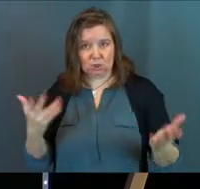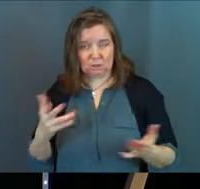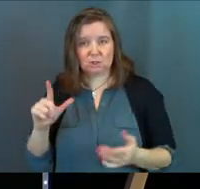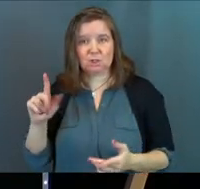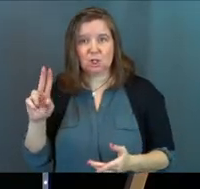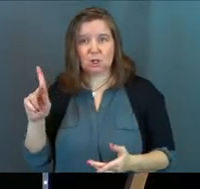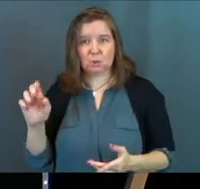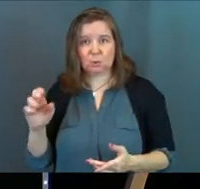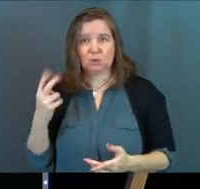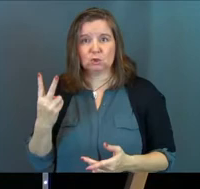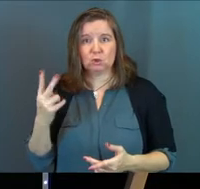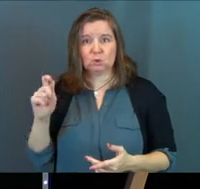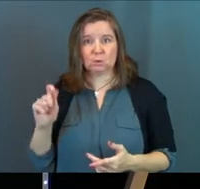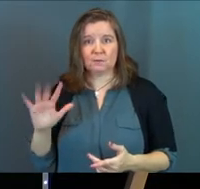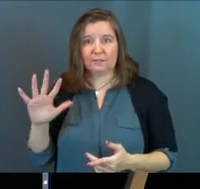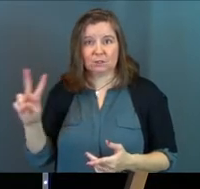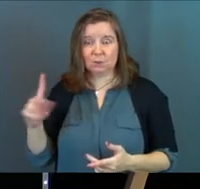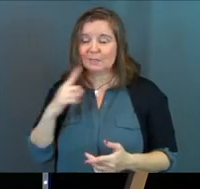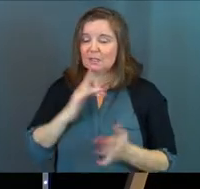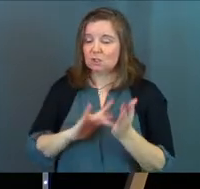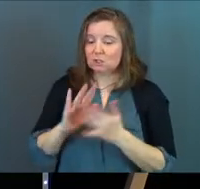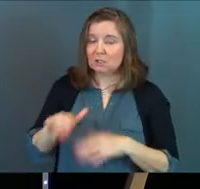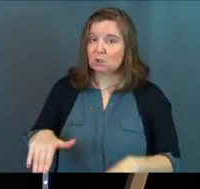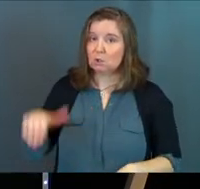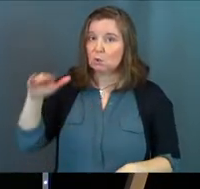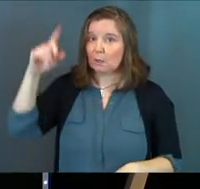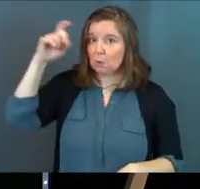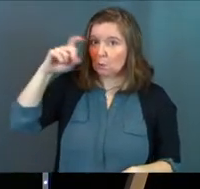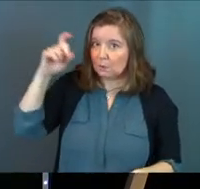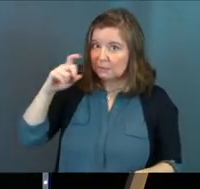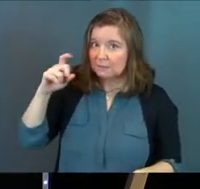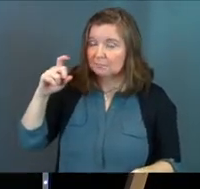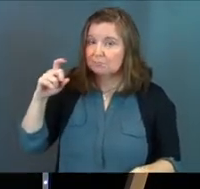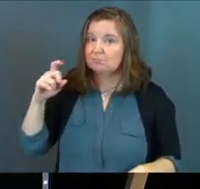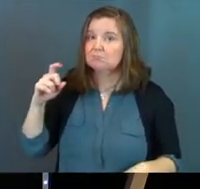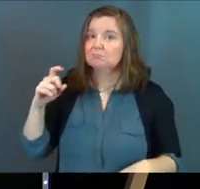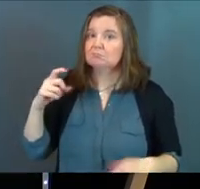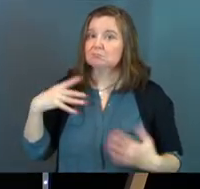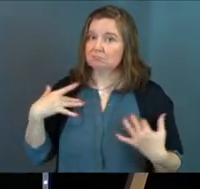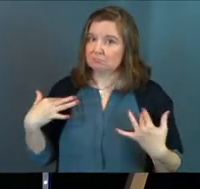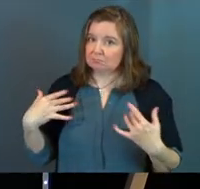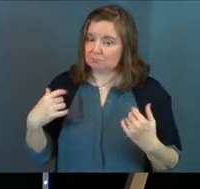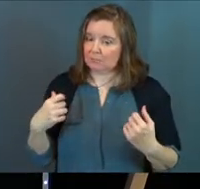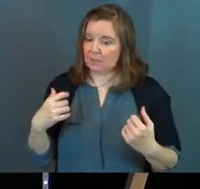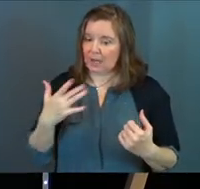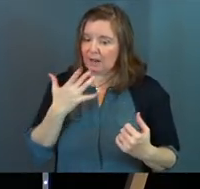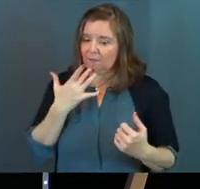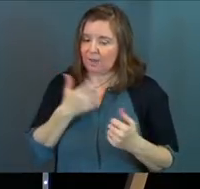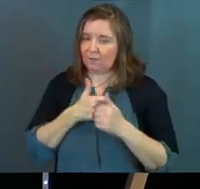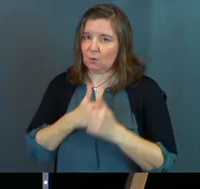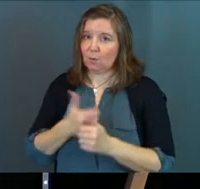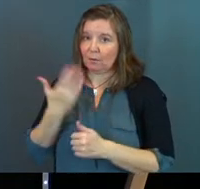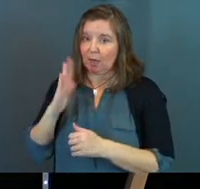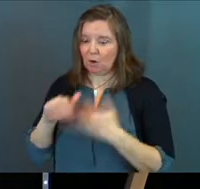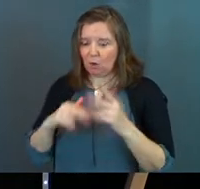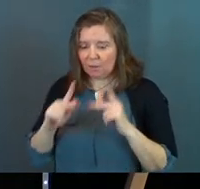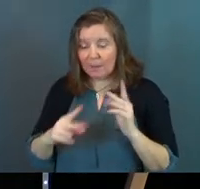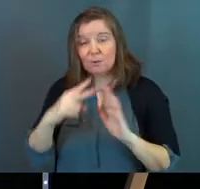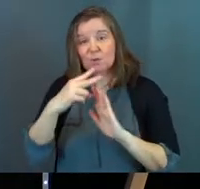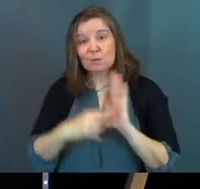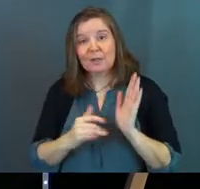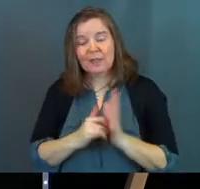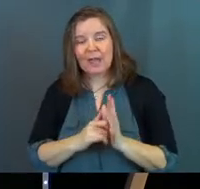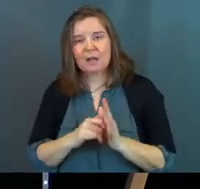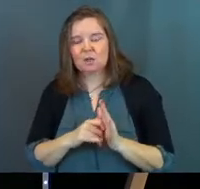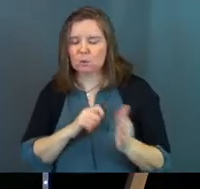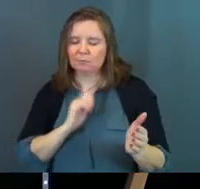This is Luke 2:52. It says that Jesus grew in wisdom and in stature and in favor with God and all the people. And you could read that